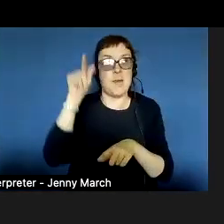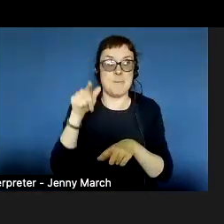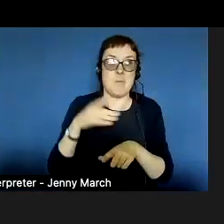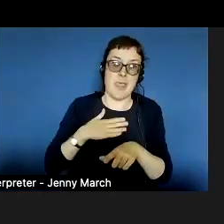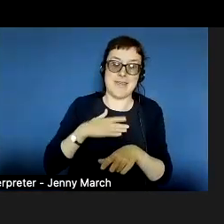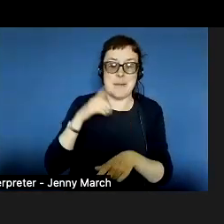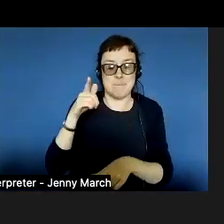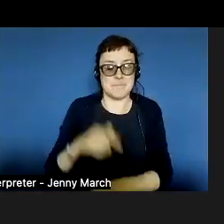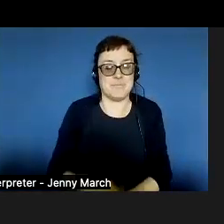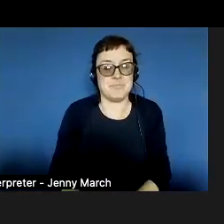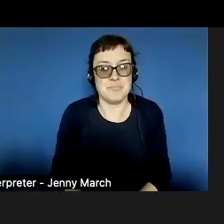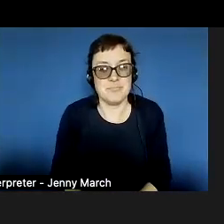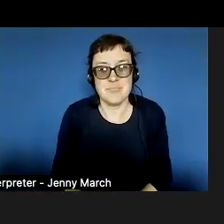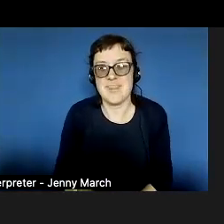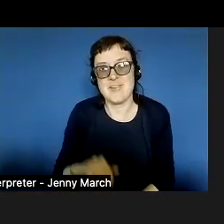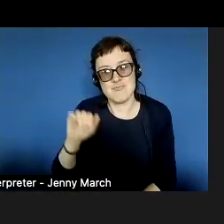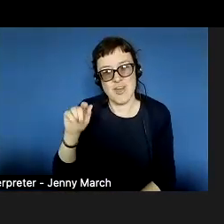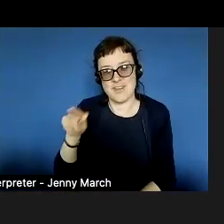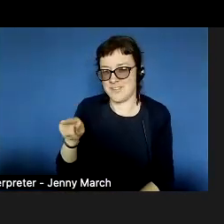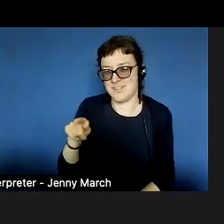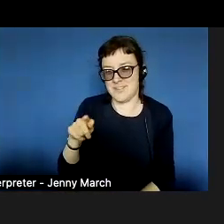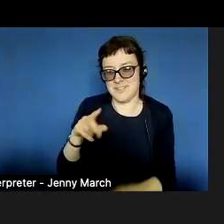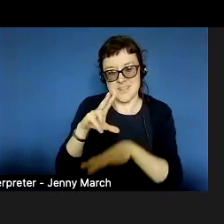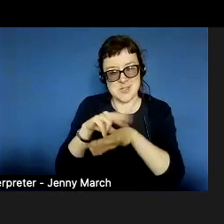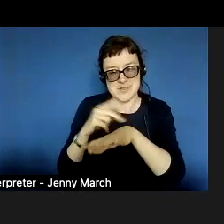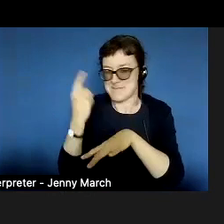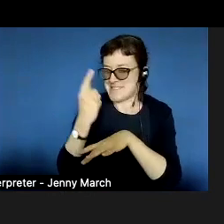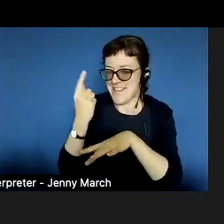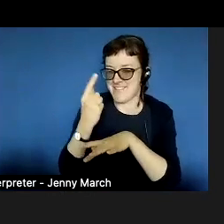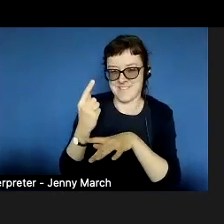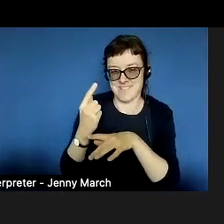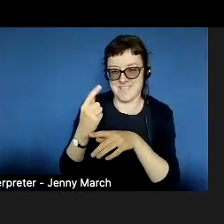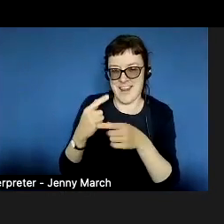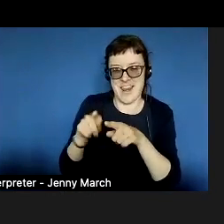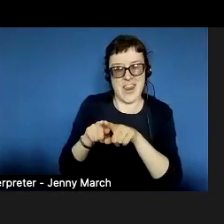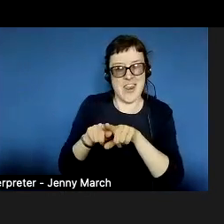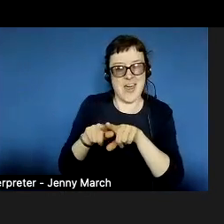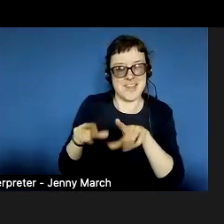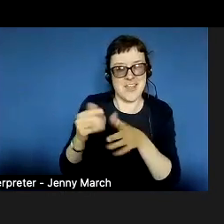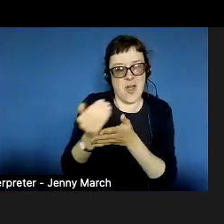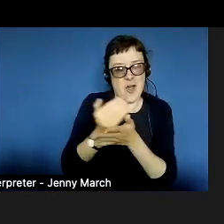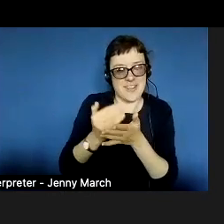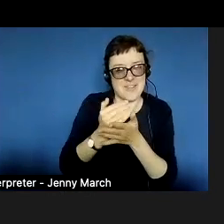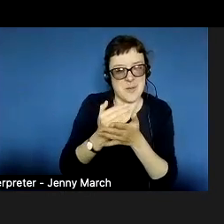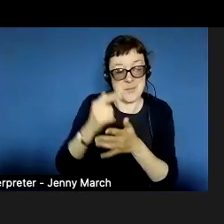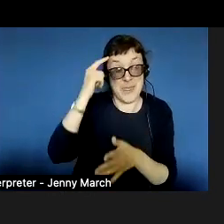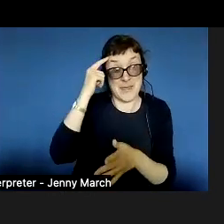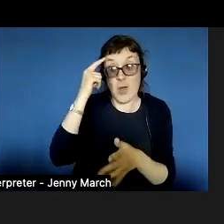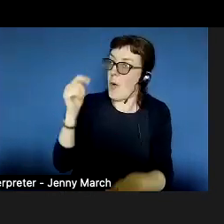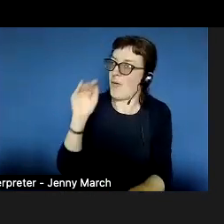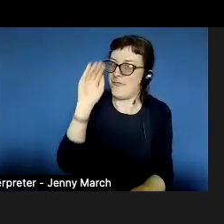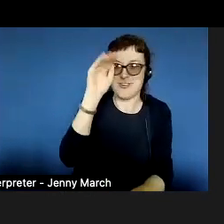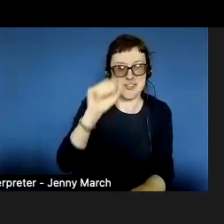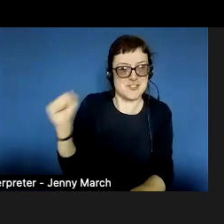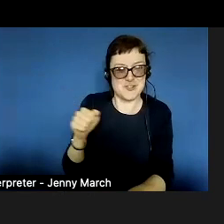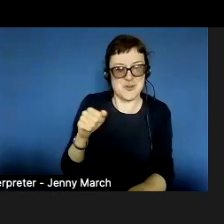at him as a sort of archiver in his own way himself, although I don't think we'll be using bin bags for the rest of